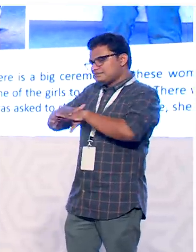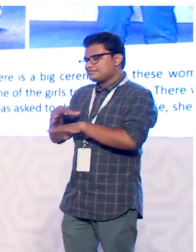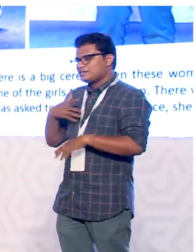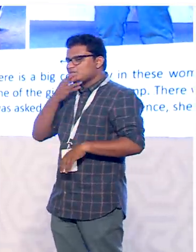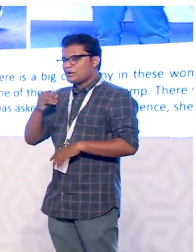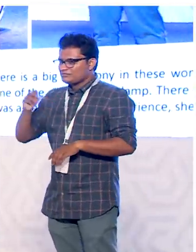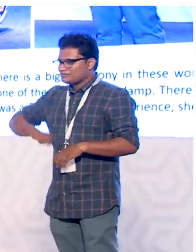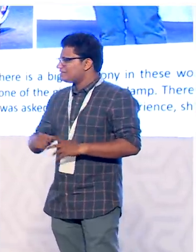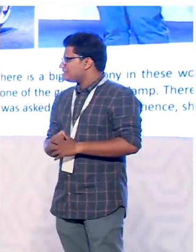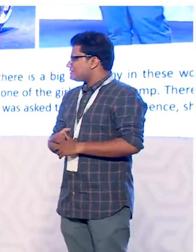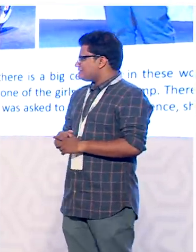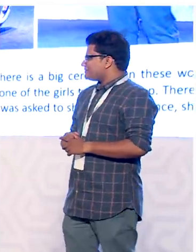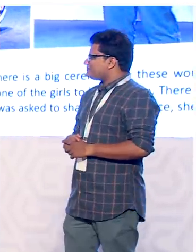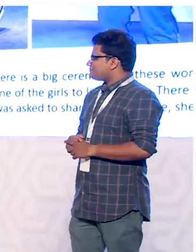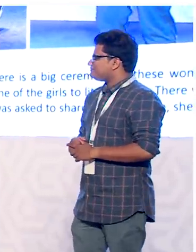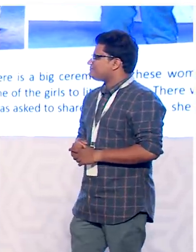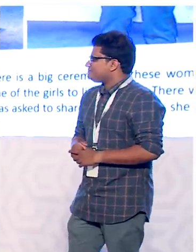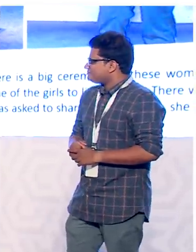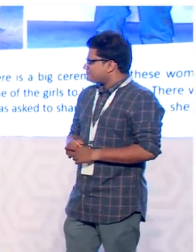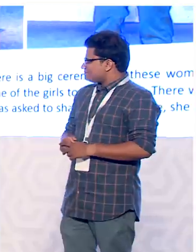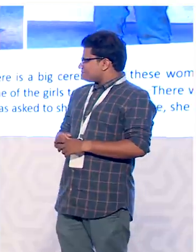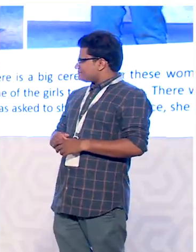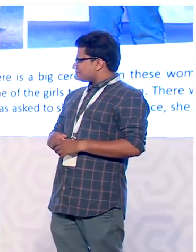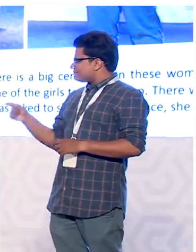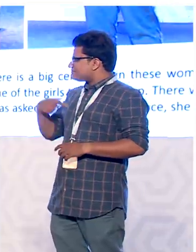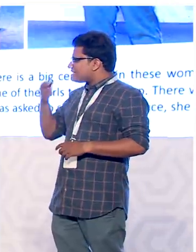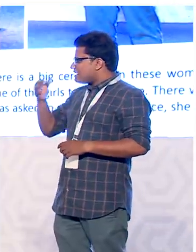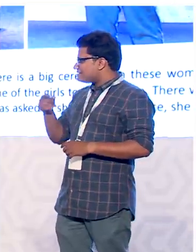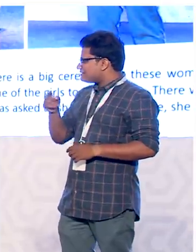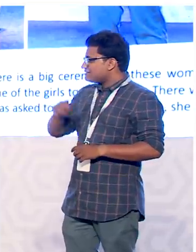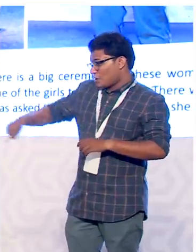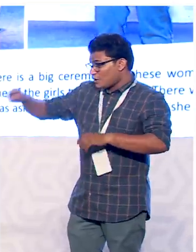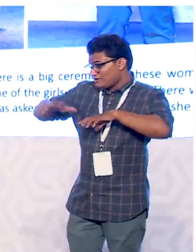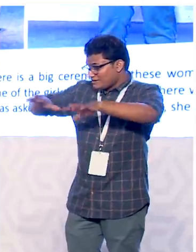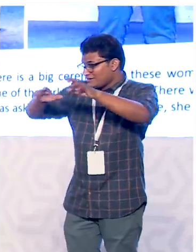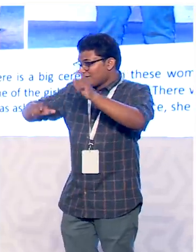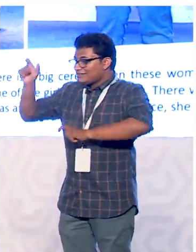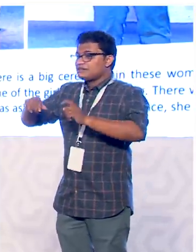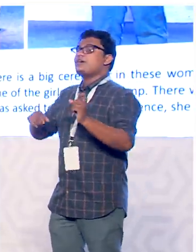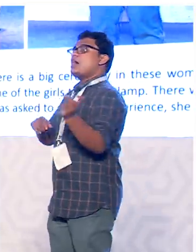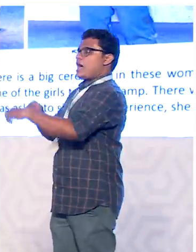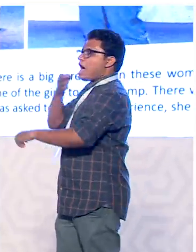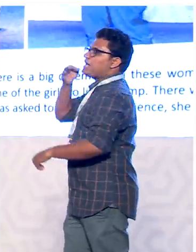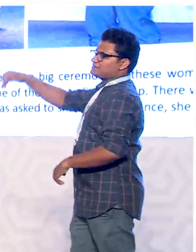wonderful, wonderful. It's really fantastic. May I request audience to shoot questions?